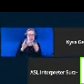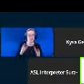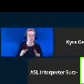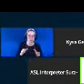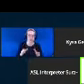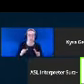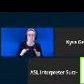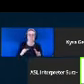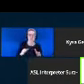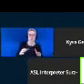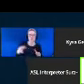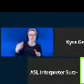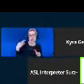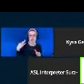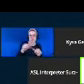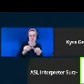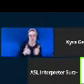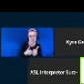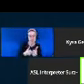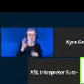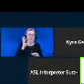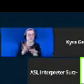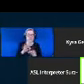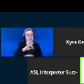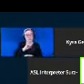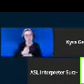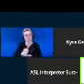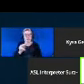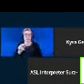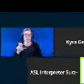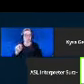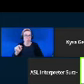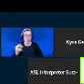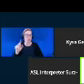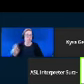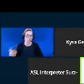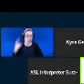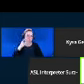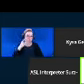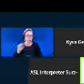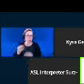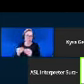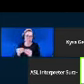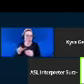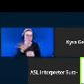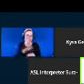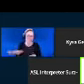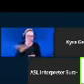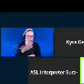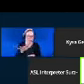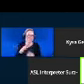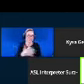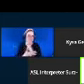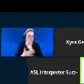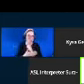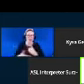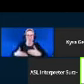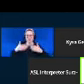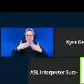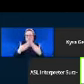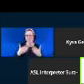faith-based organizations, and other non-governmental organizations across the country. So, Nicole, to you and your team at the DHS Center, thank you